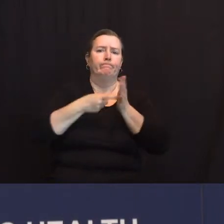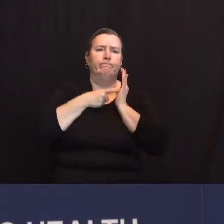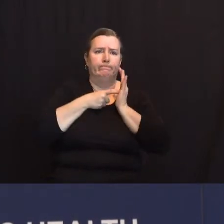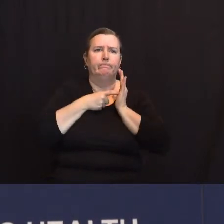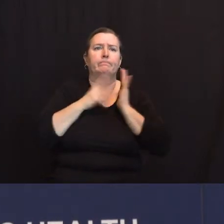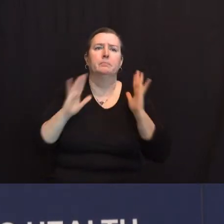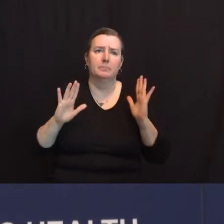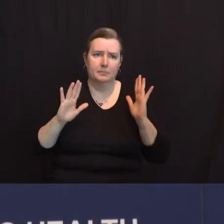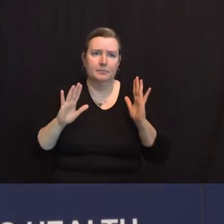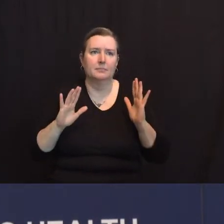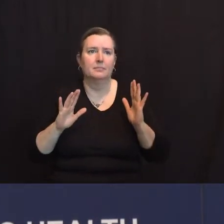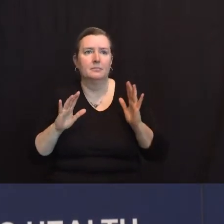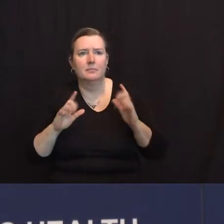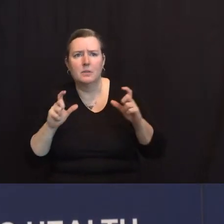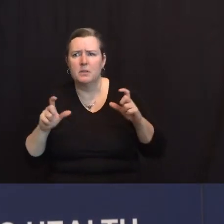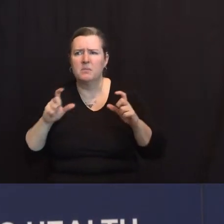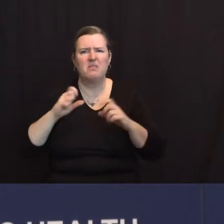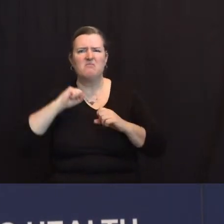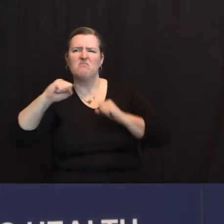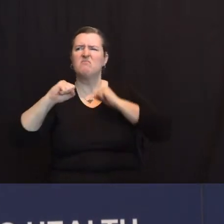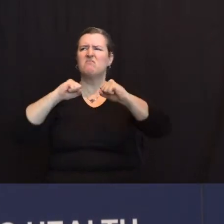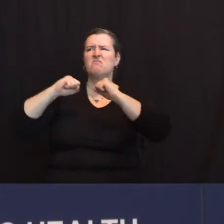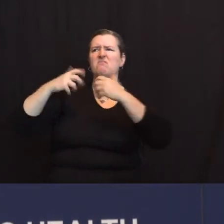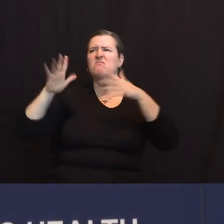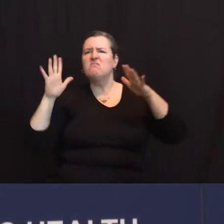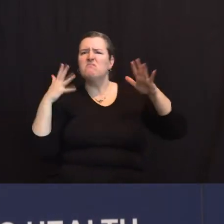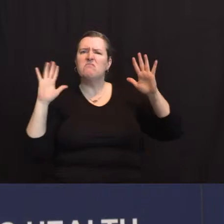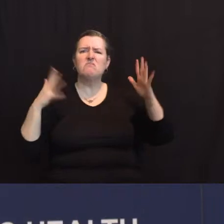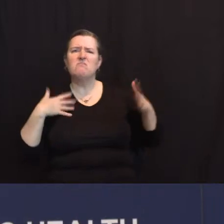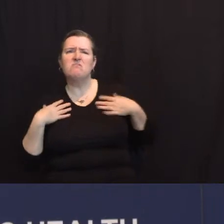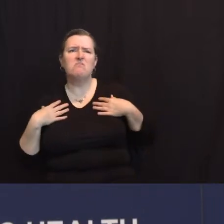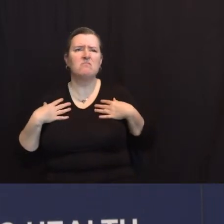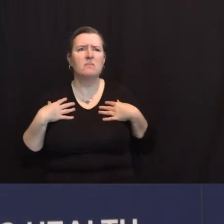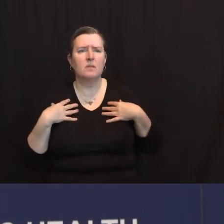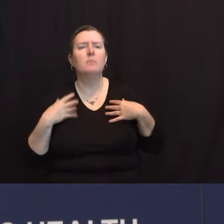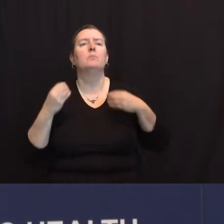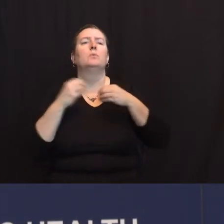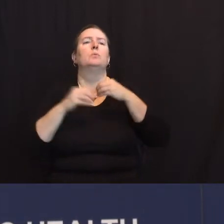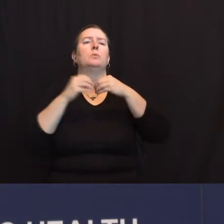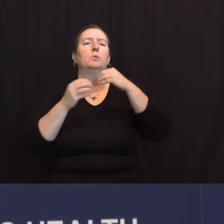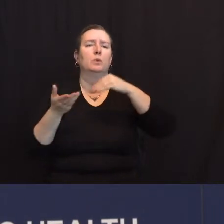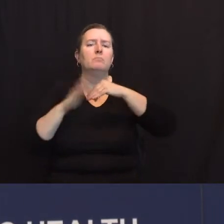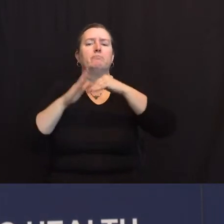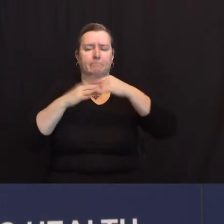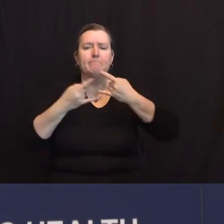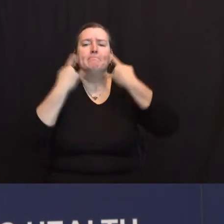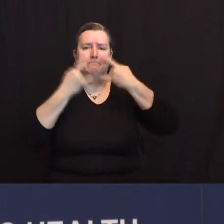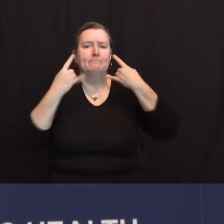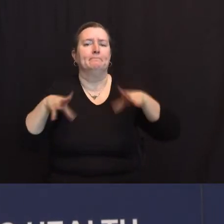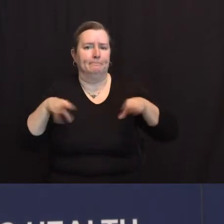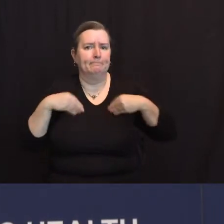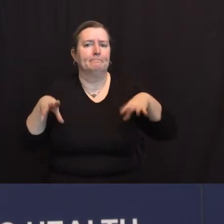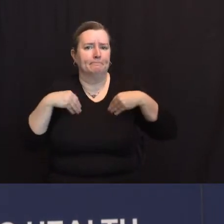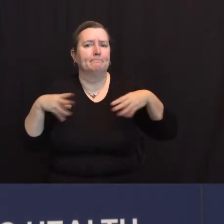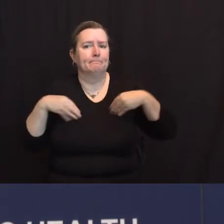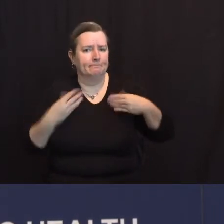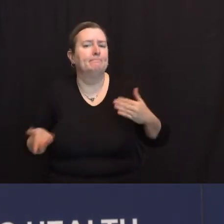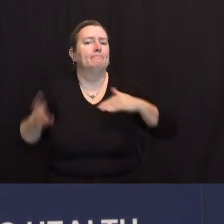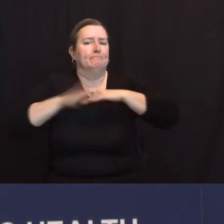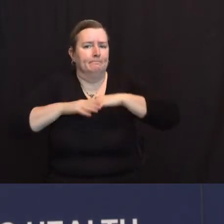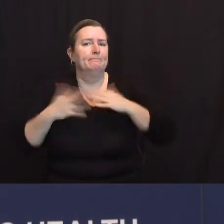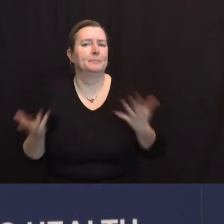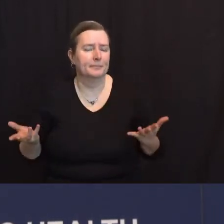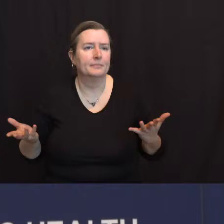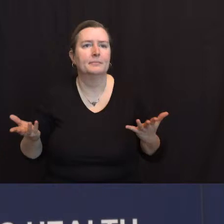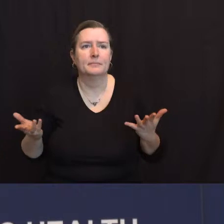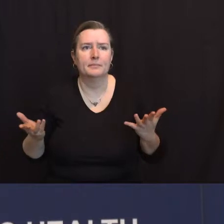getting, not from New Jersey, but from the federal government. The second thing was the